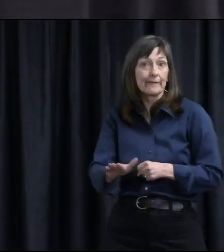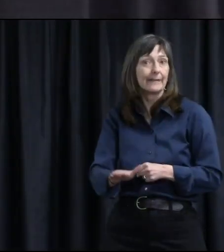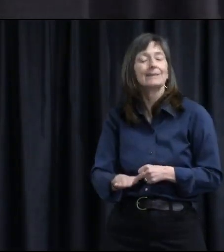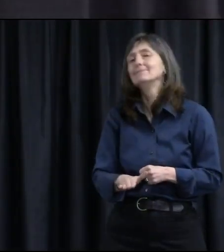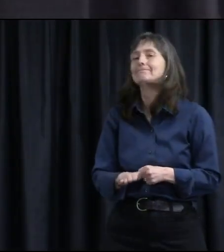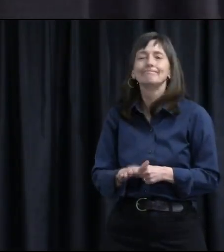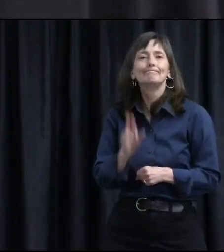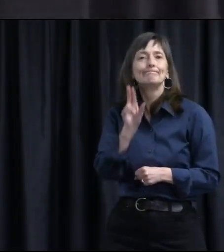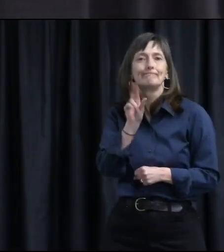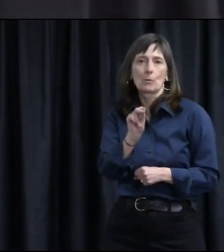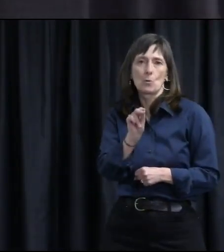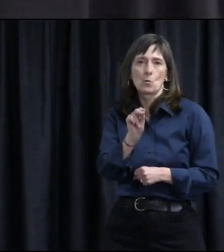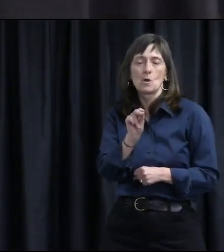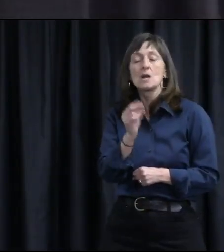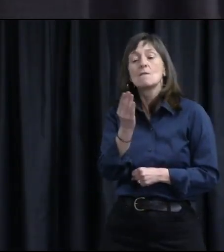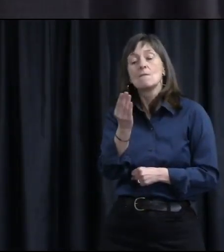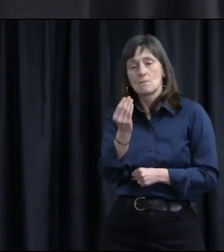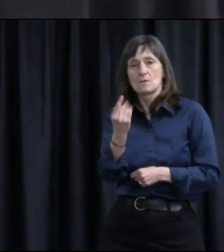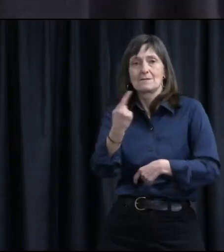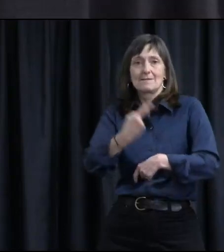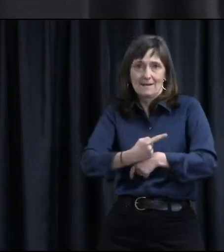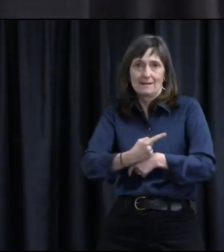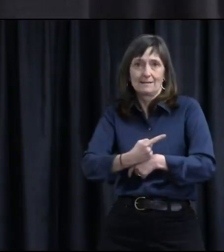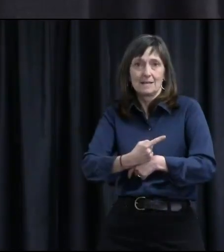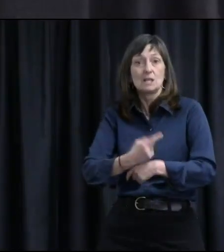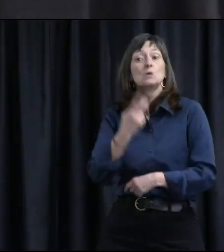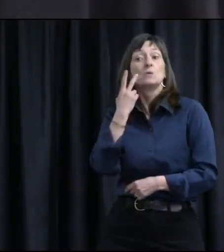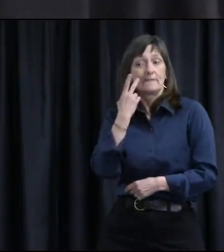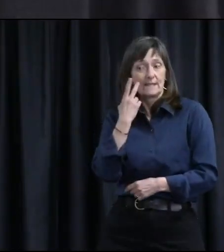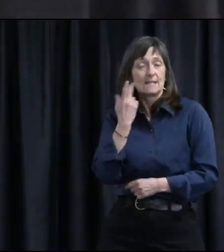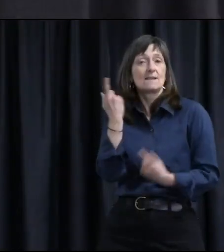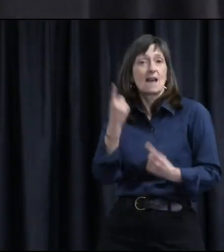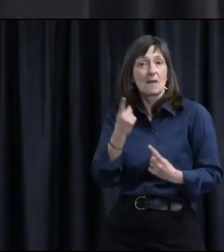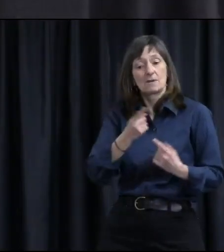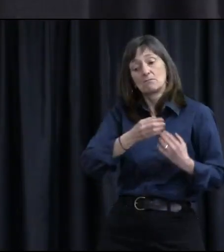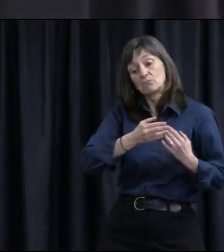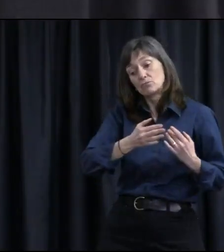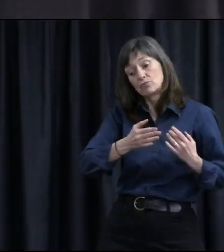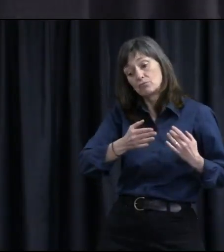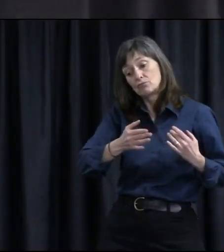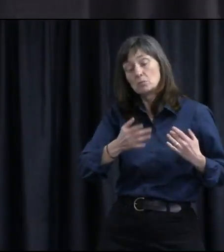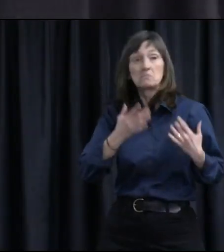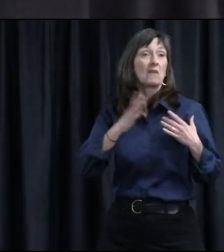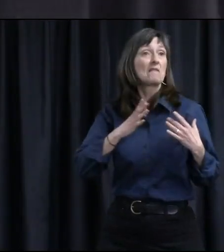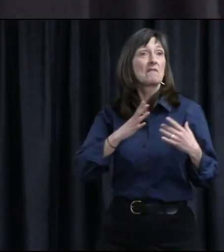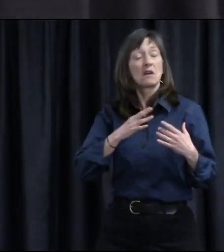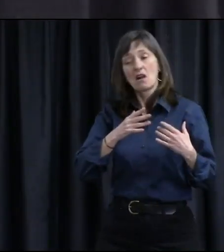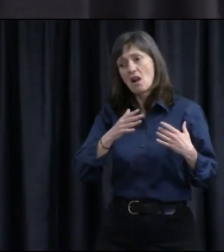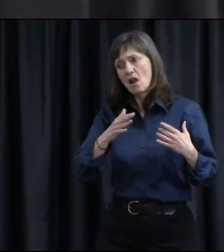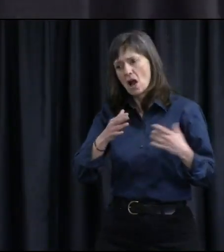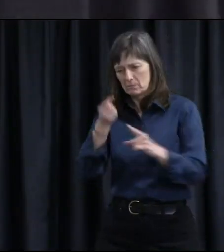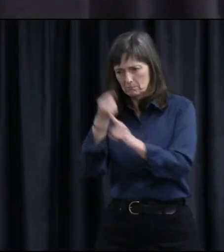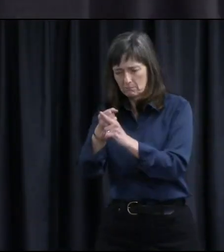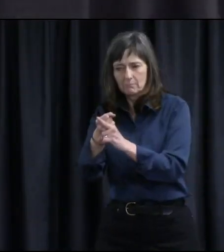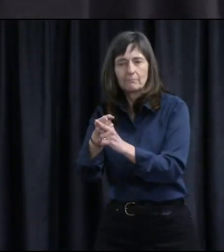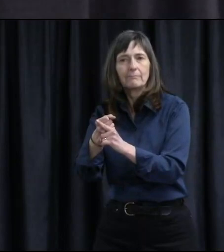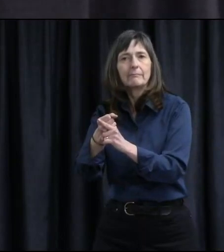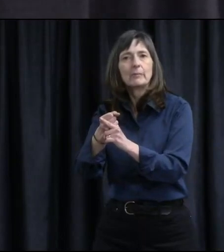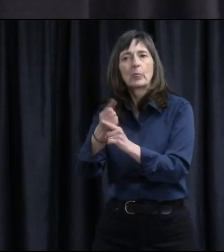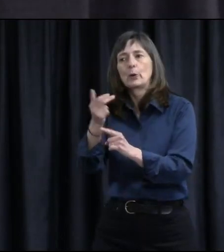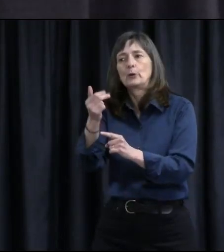carrying this virus you would see symptoms. If it's day 1, day 2, day 12, day 13. So it's important that